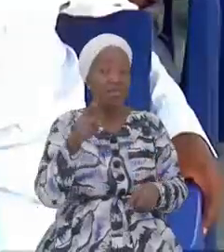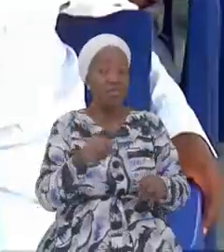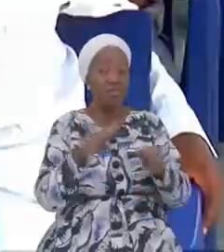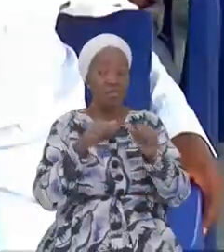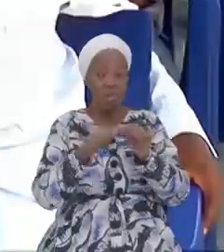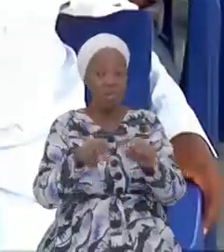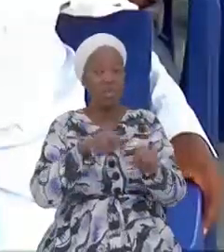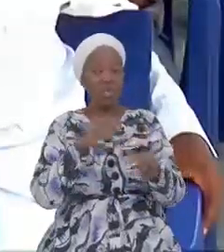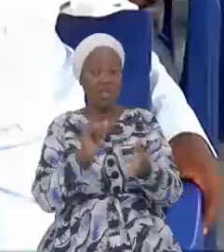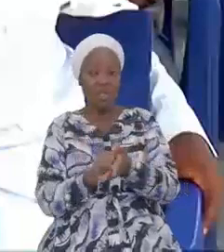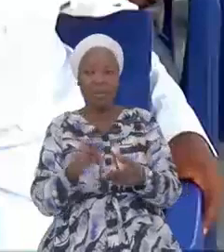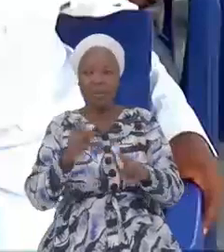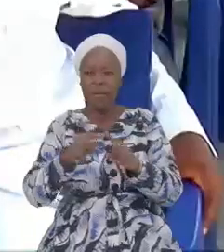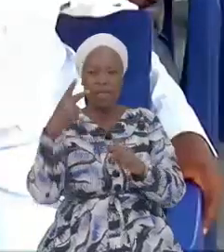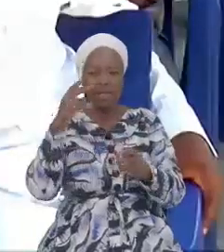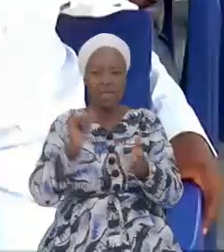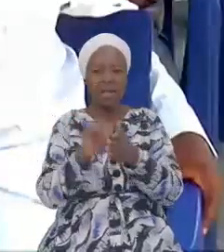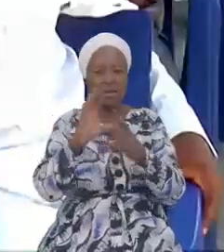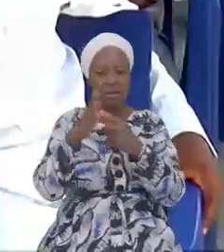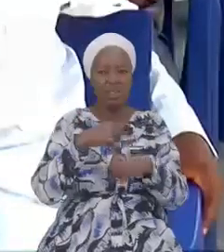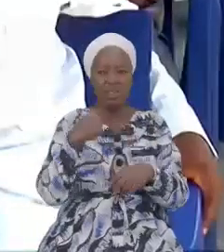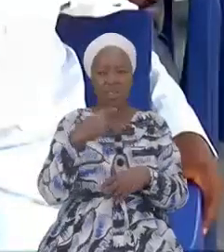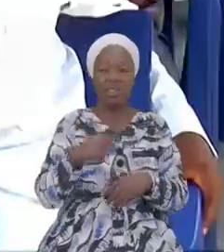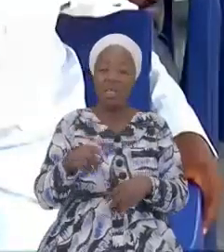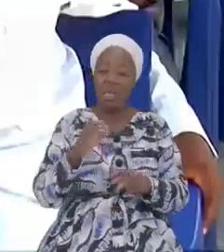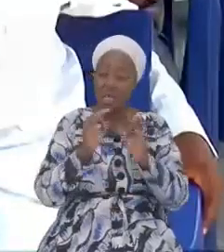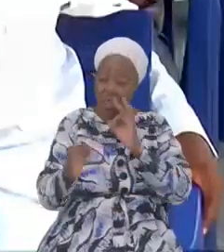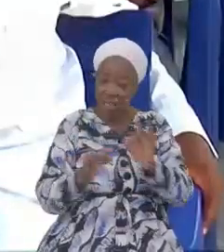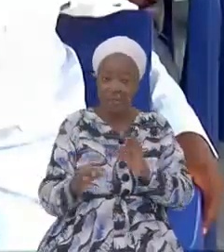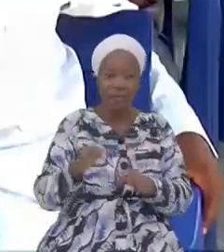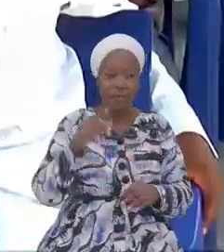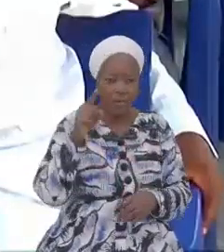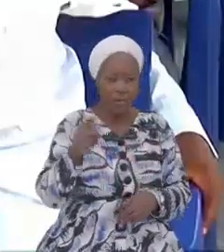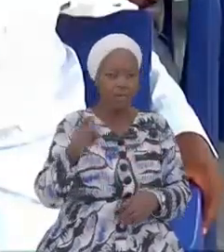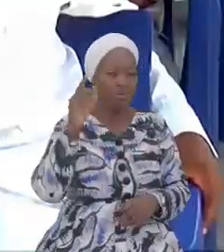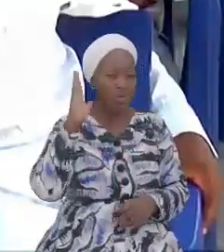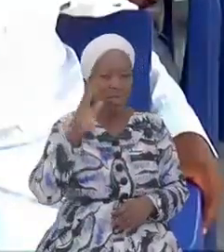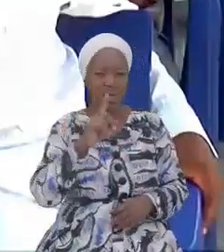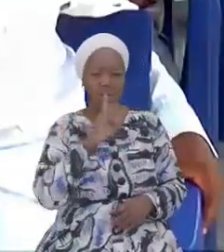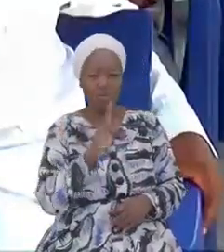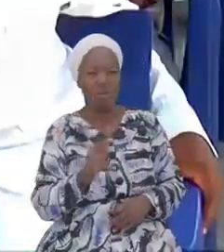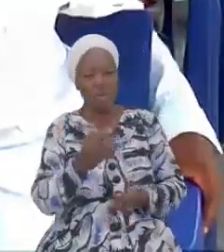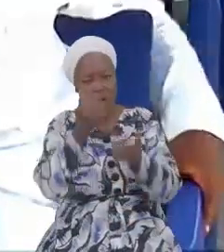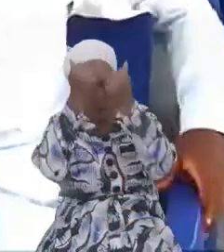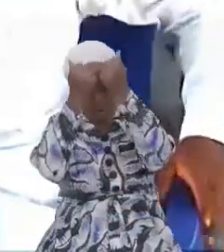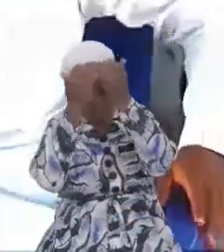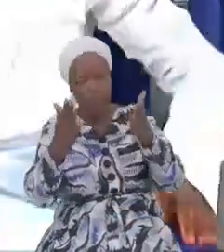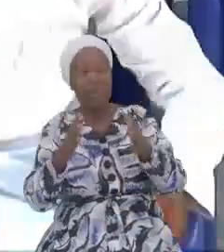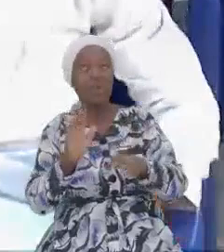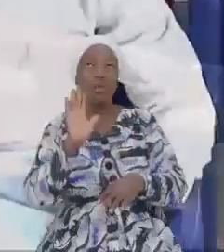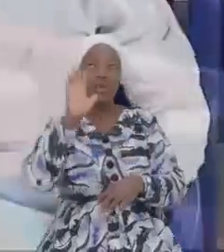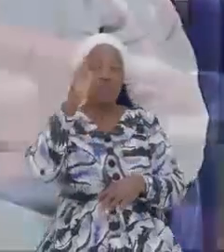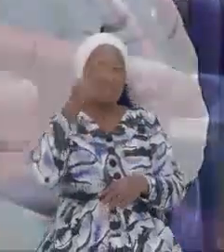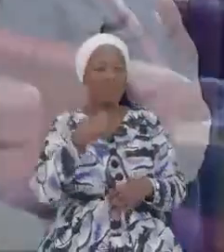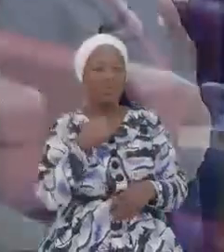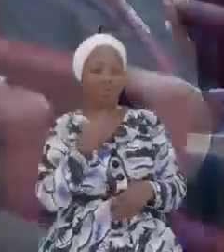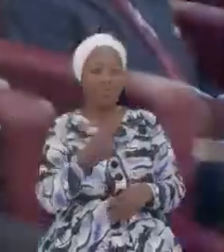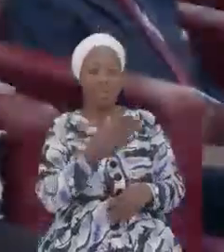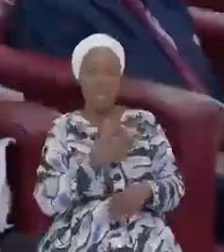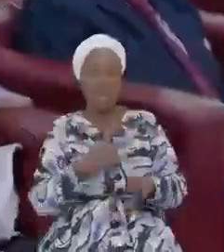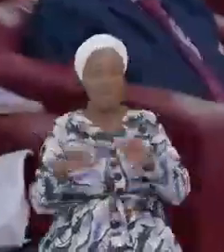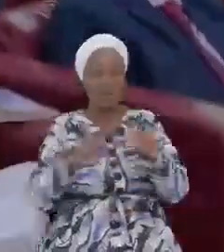at the condition. He says, if thou shalt indeed obey his voice and